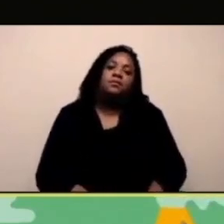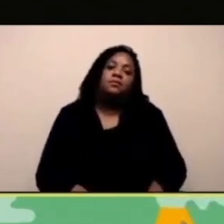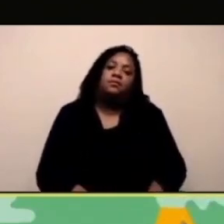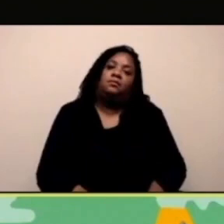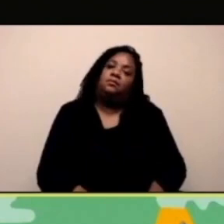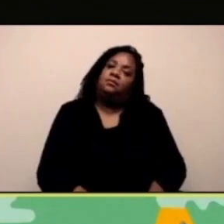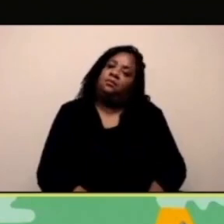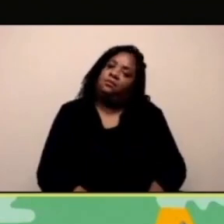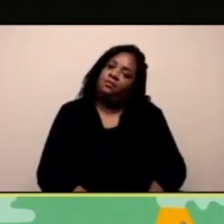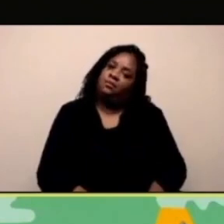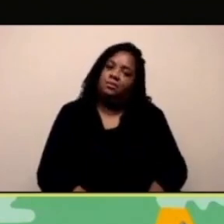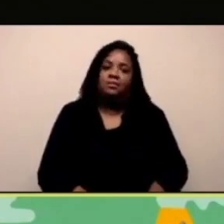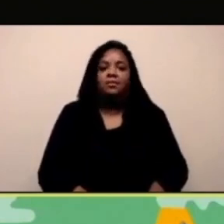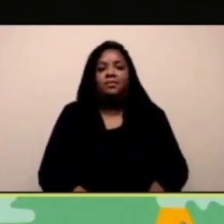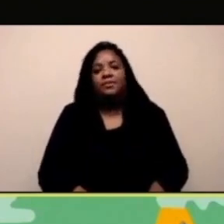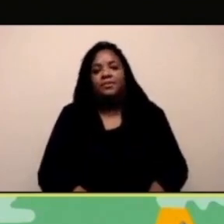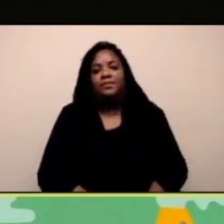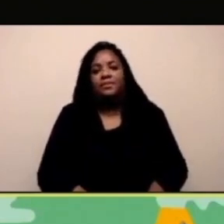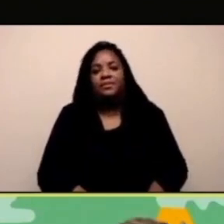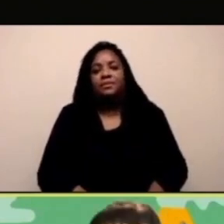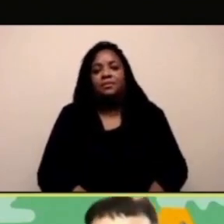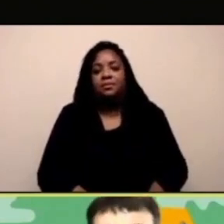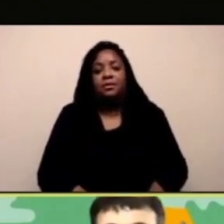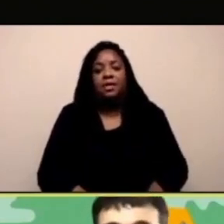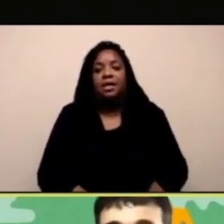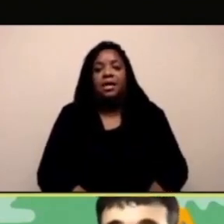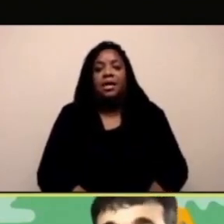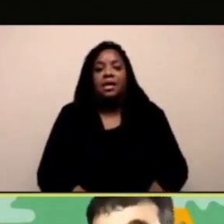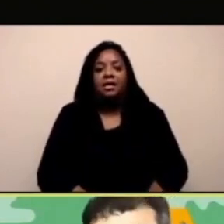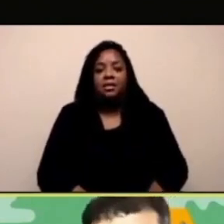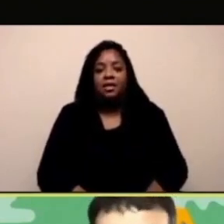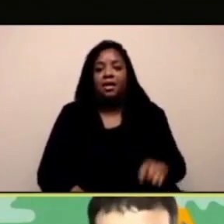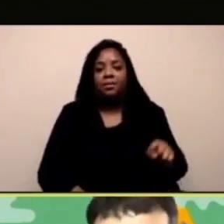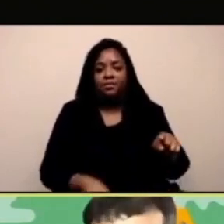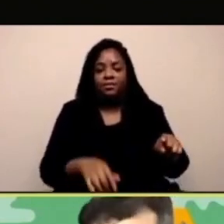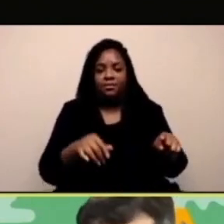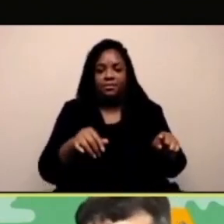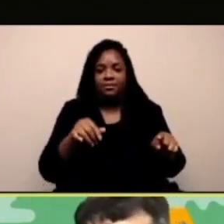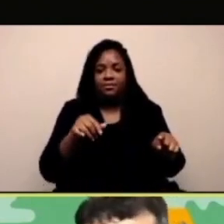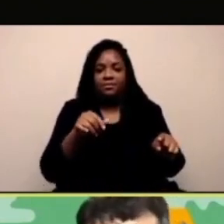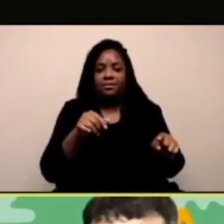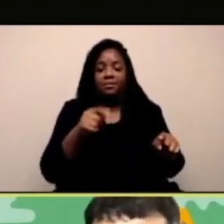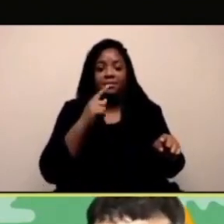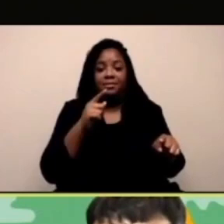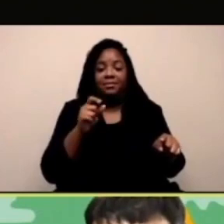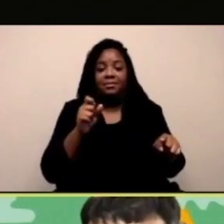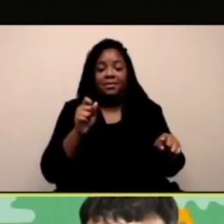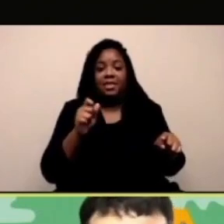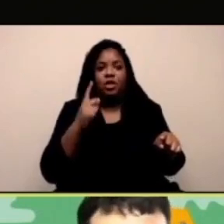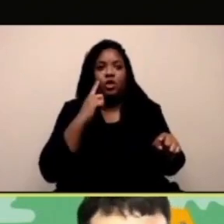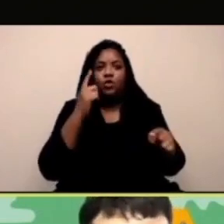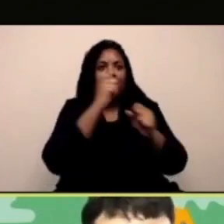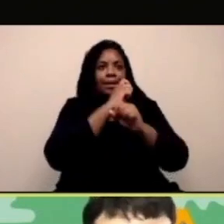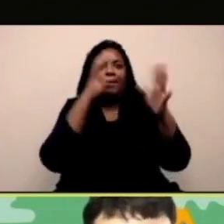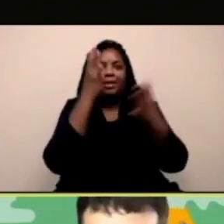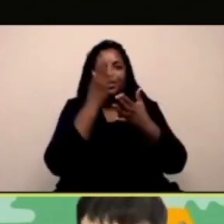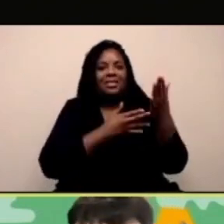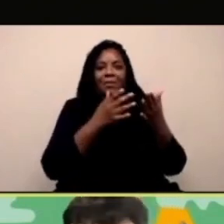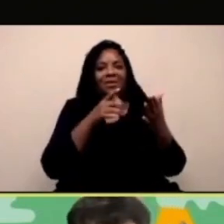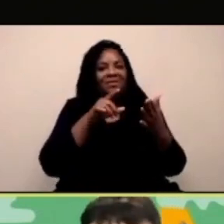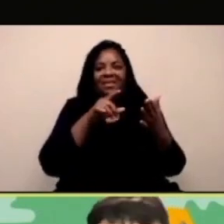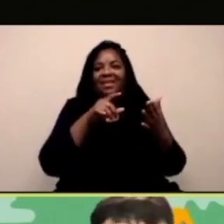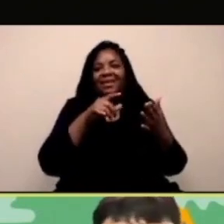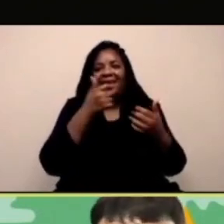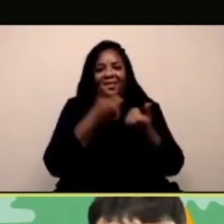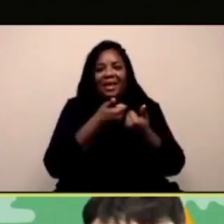And it gets me moving my body around, which is pretty fun. And so you can imagine lots of games that you could create using face sensing that